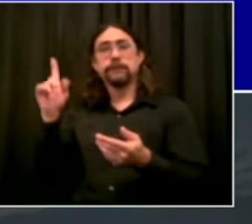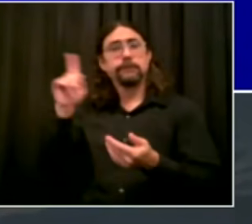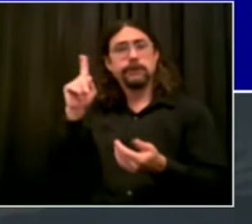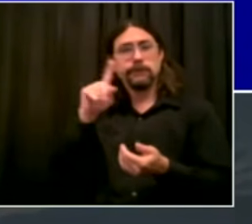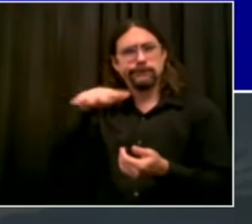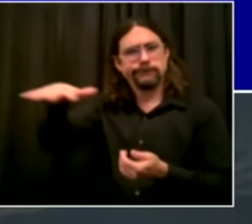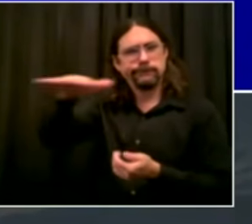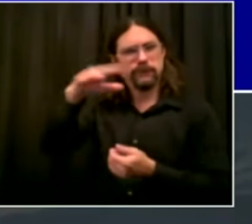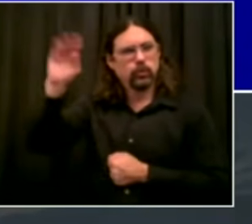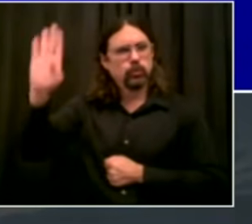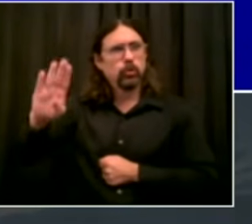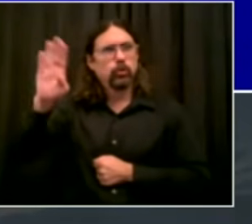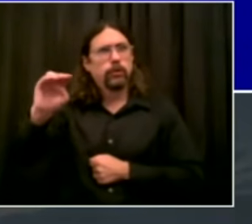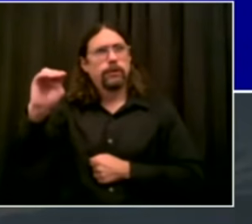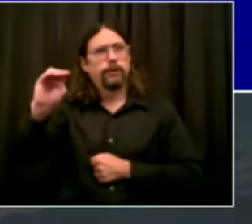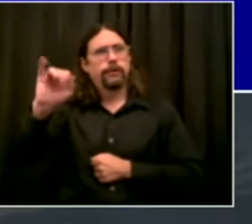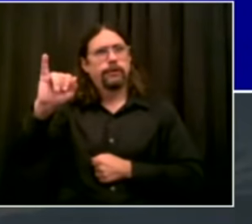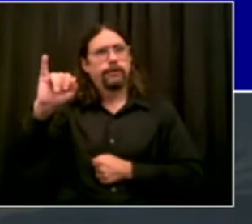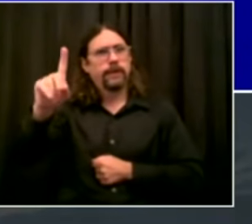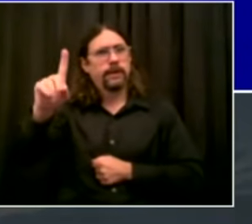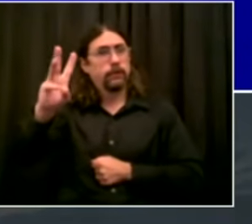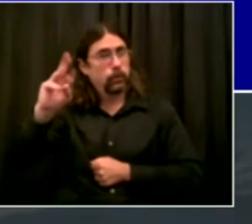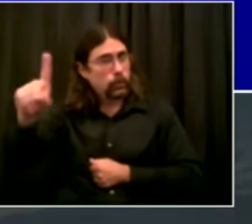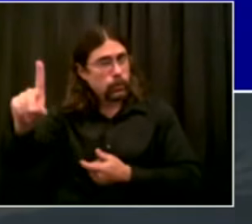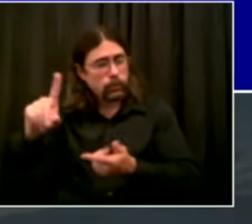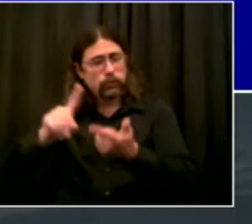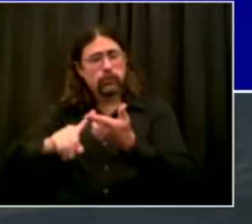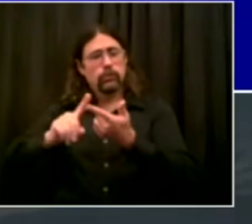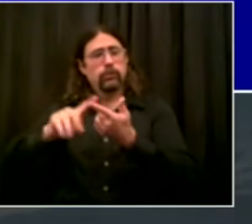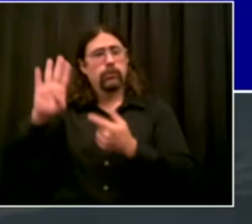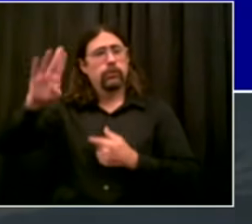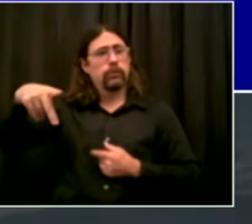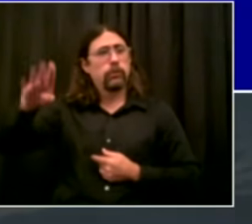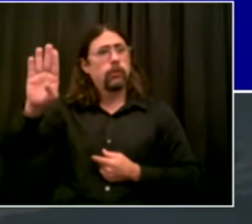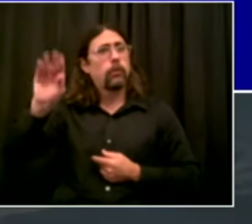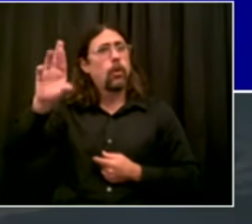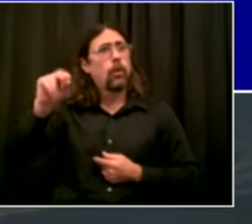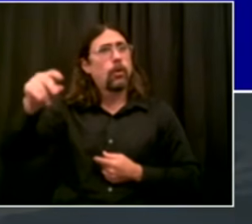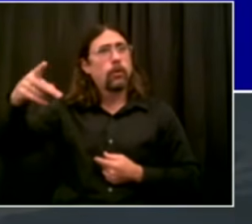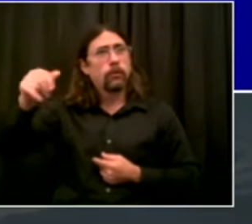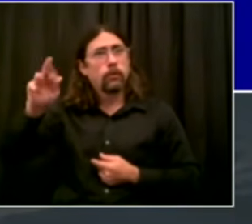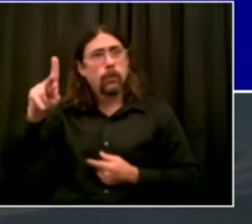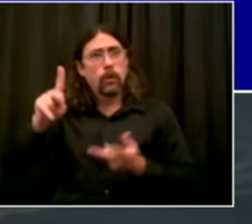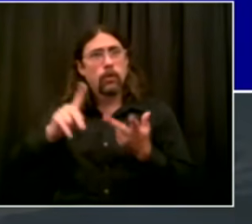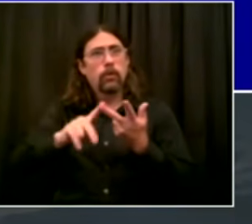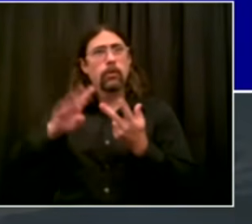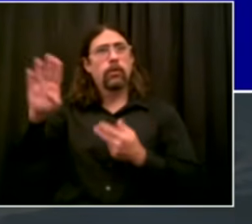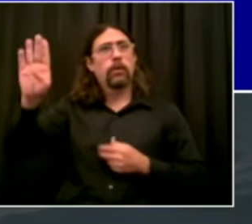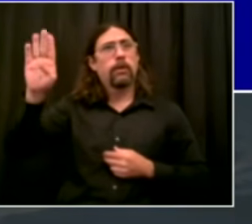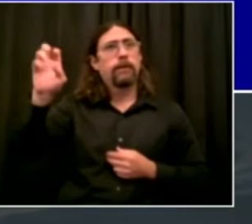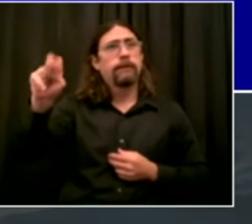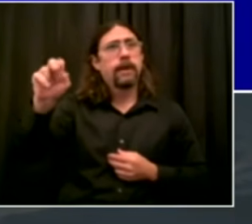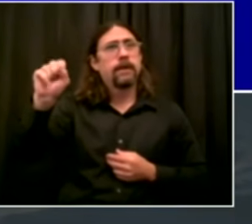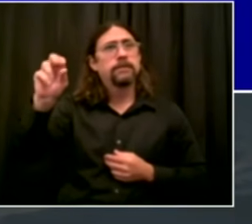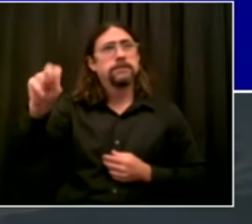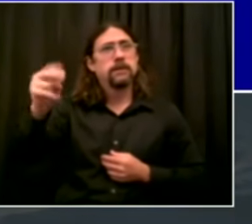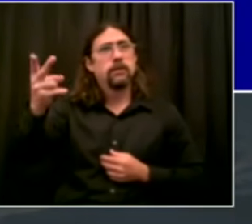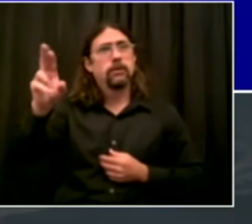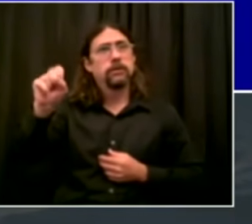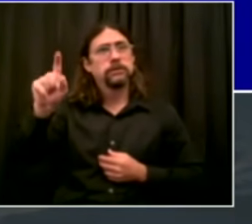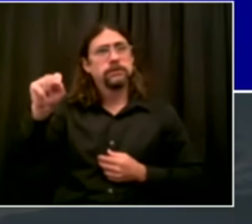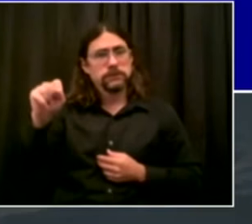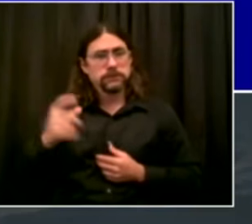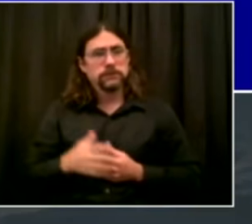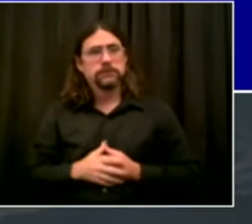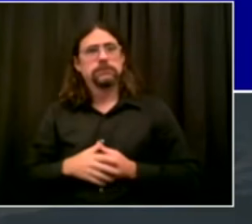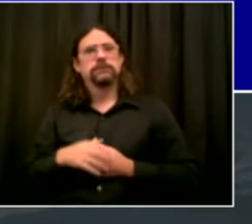this constitutes a larger cluster. We're calling it the Ocean Parkway Cluster, a series of neighborhoods, one after another. We're